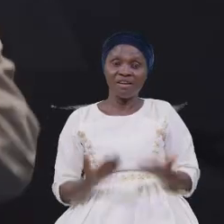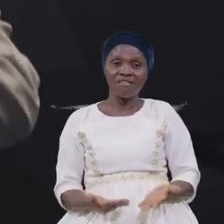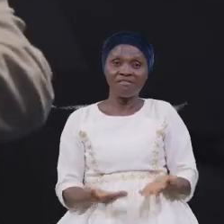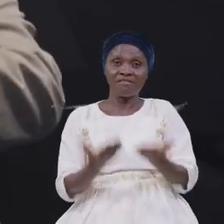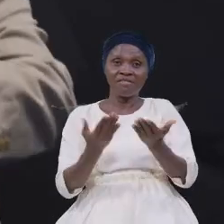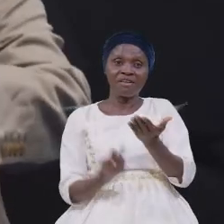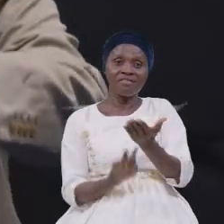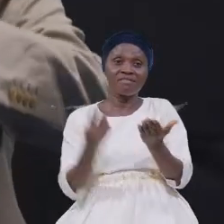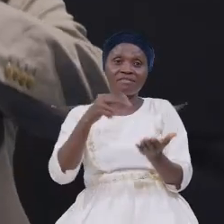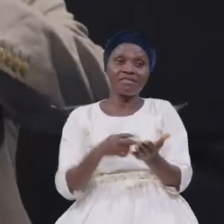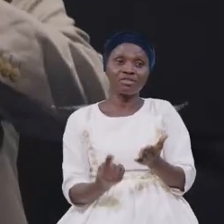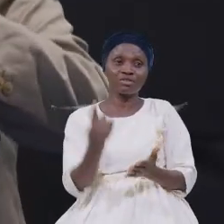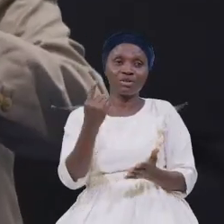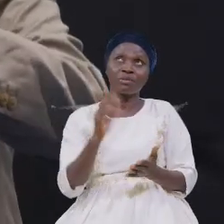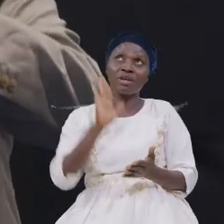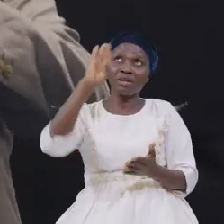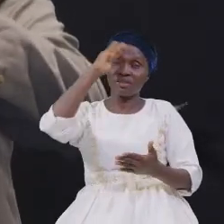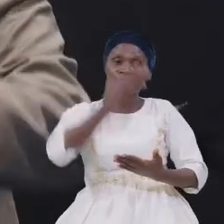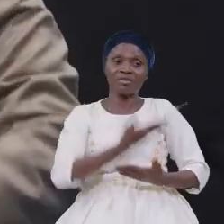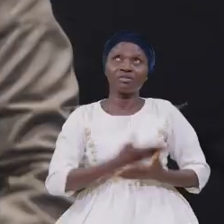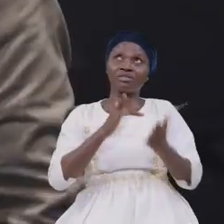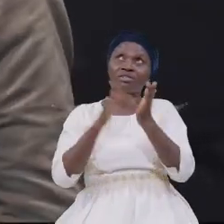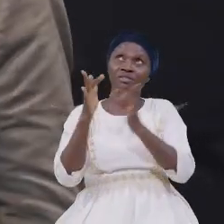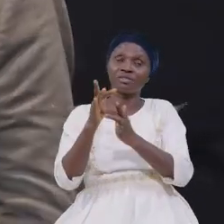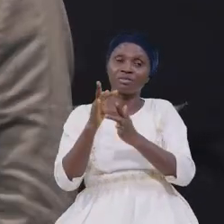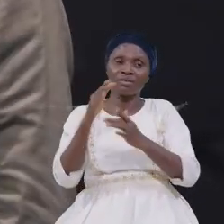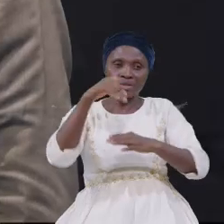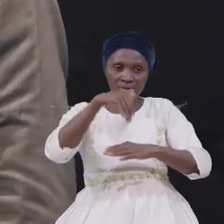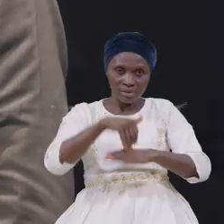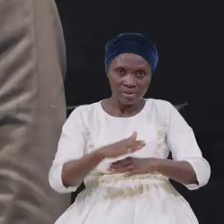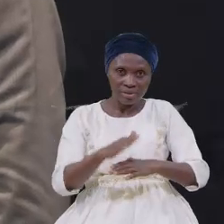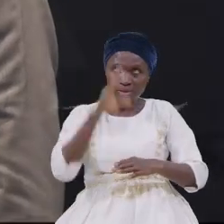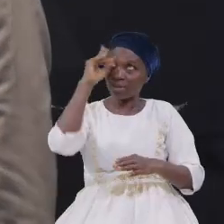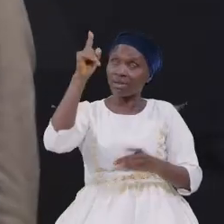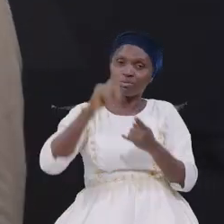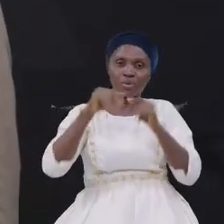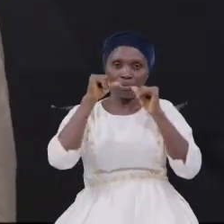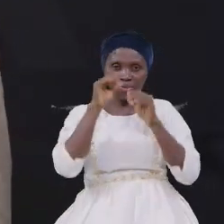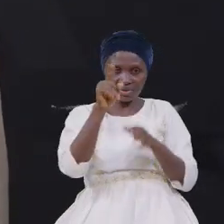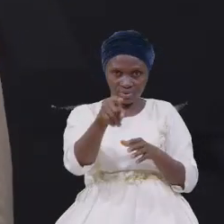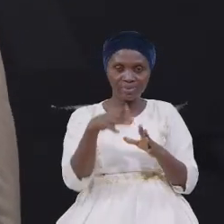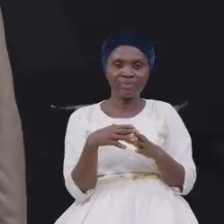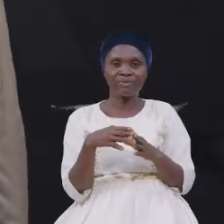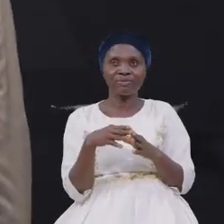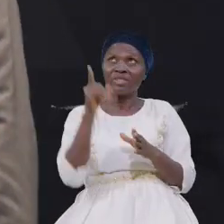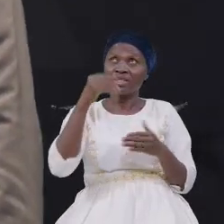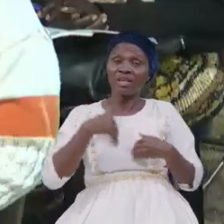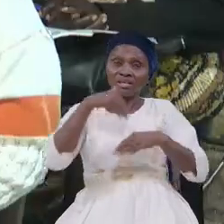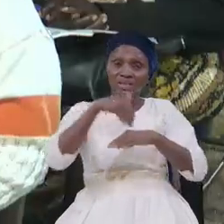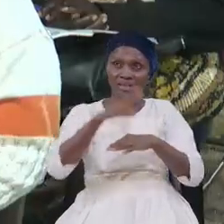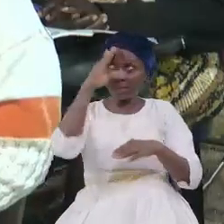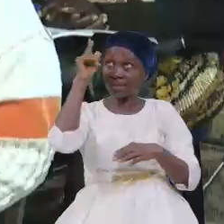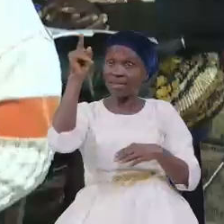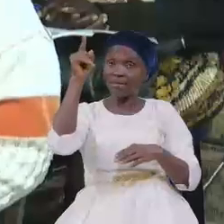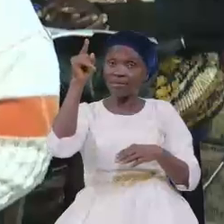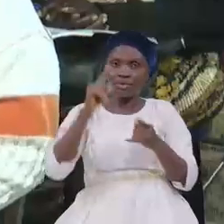Jesus, sent him to bless you. He has sent him to you tonight to bless you.